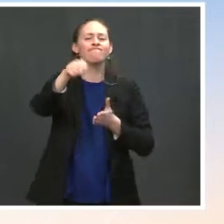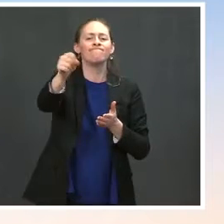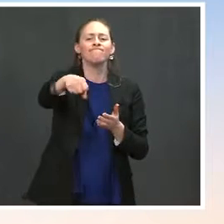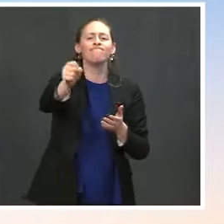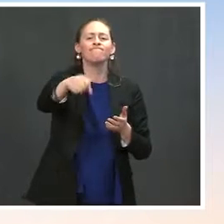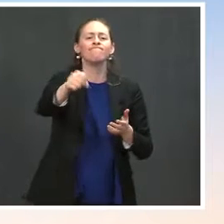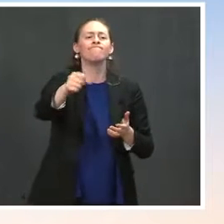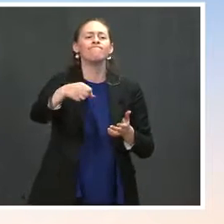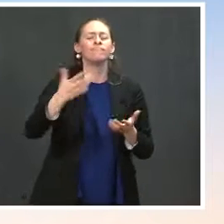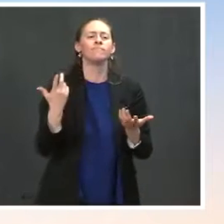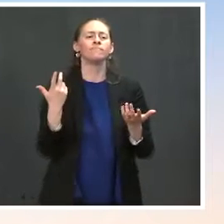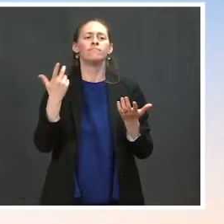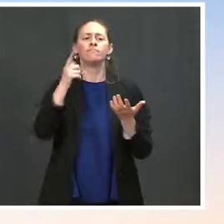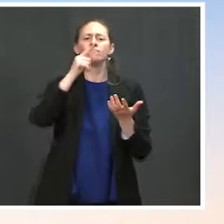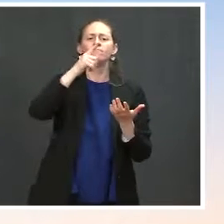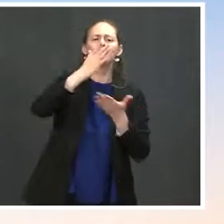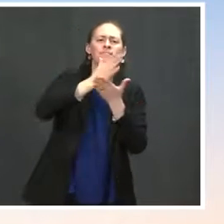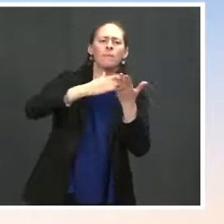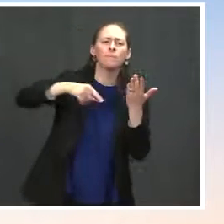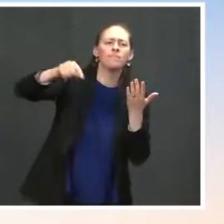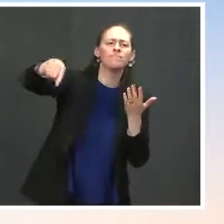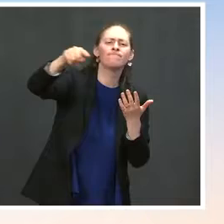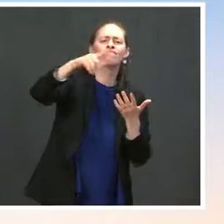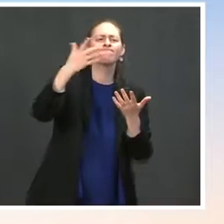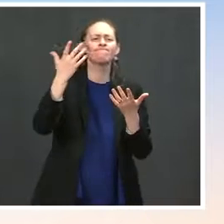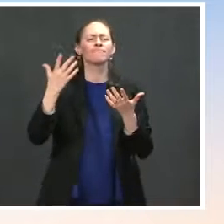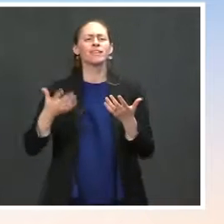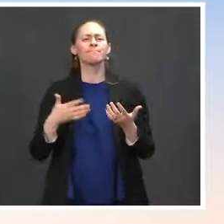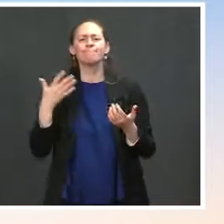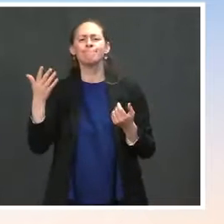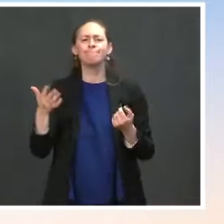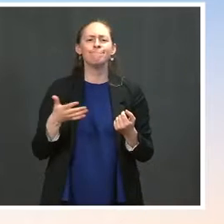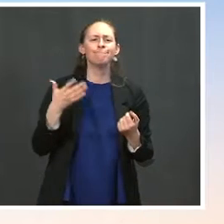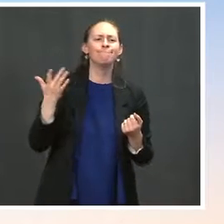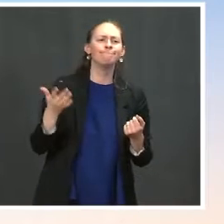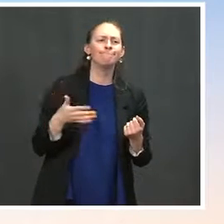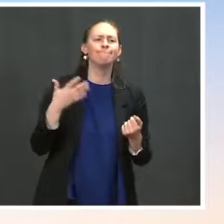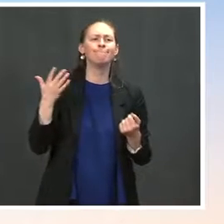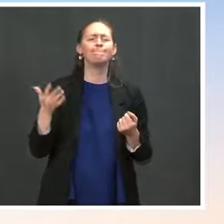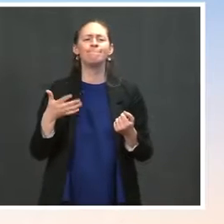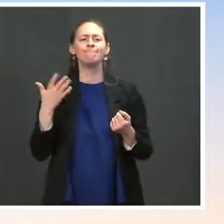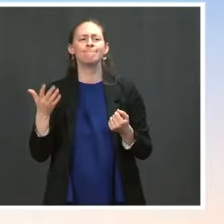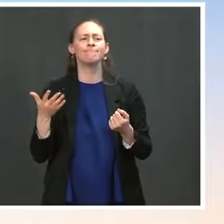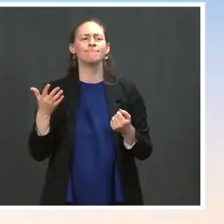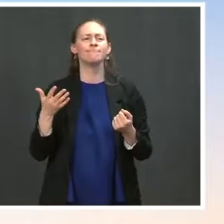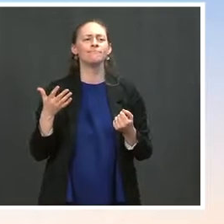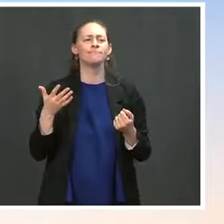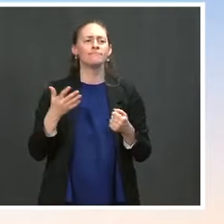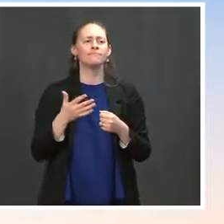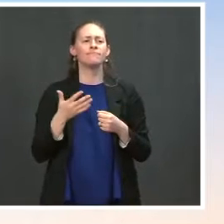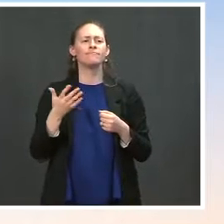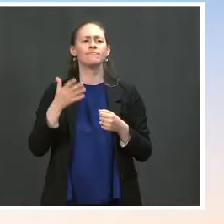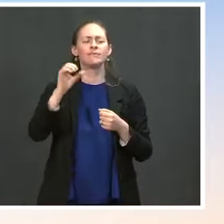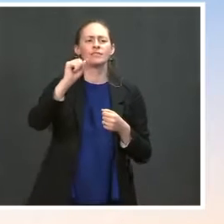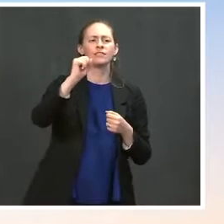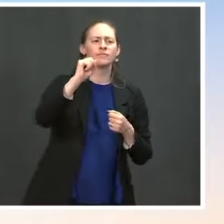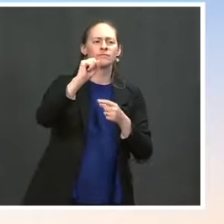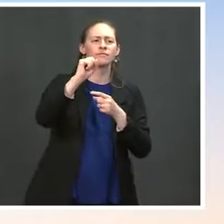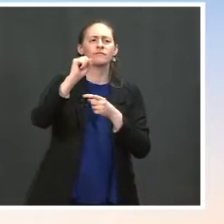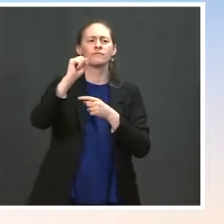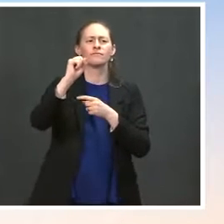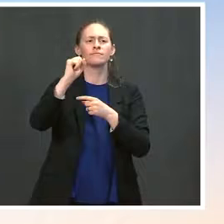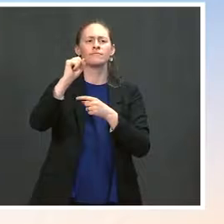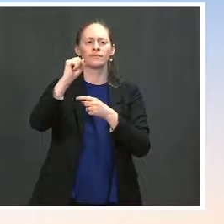that came from Shea Bastida. And that's where a lot of the